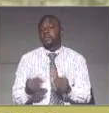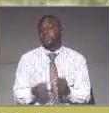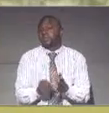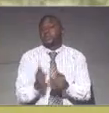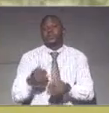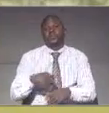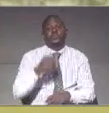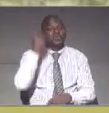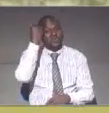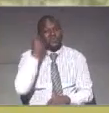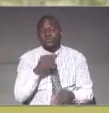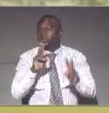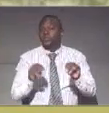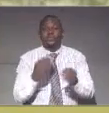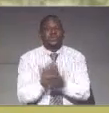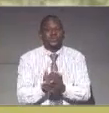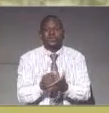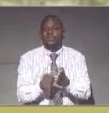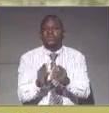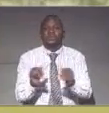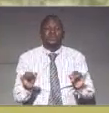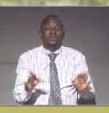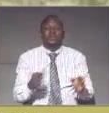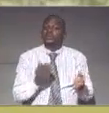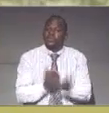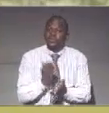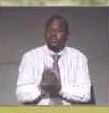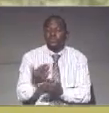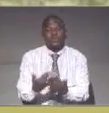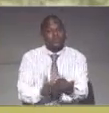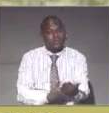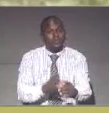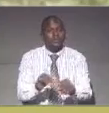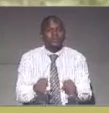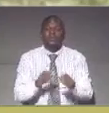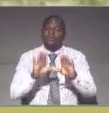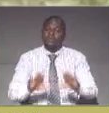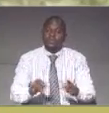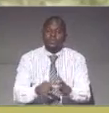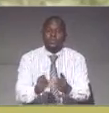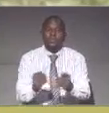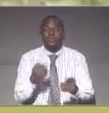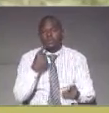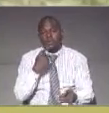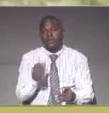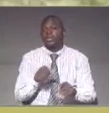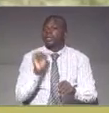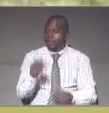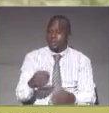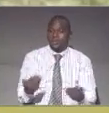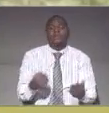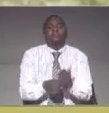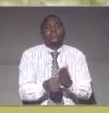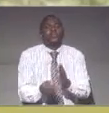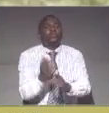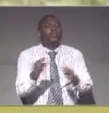all, there's need to put records right. There's need to put records right. There's need to harmonize and sit down and say, yes, what is the issue? What